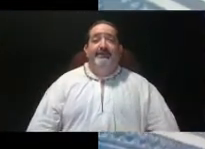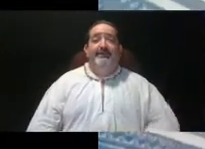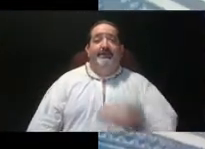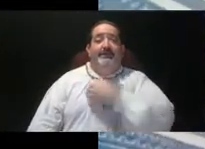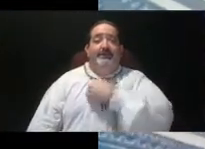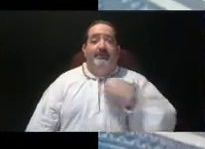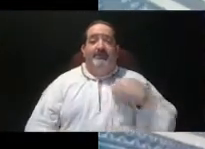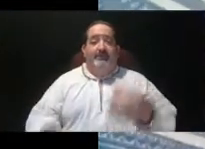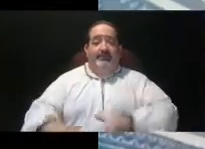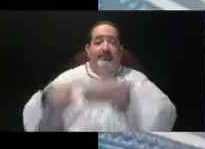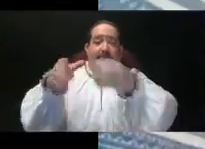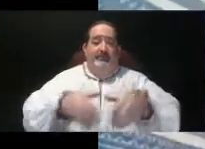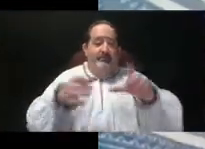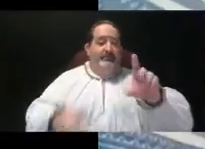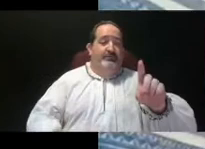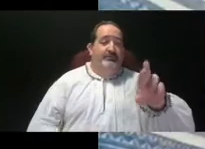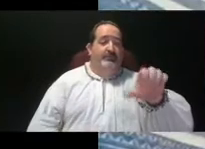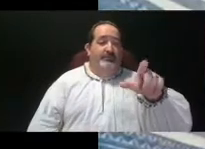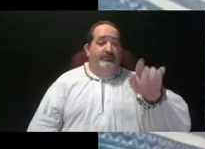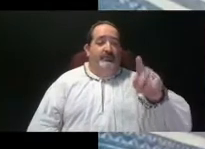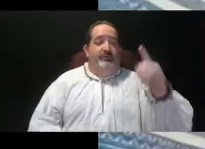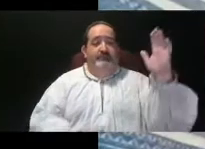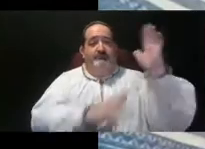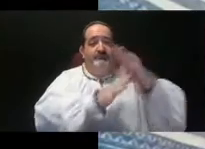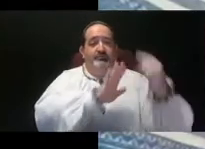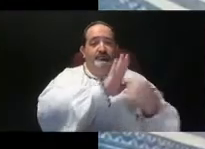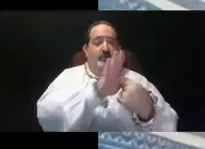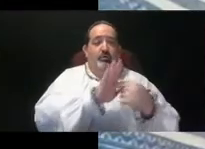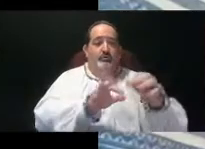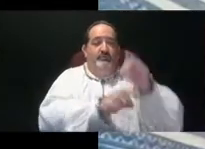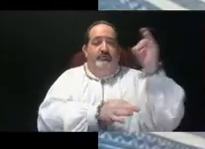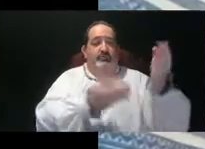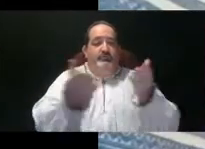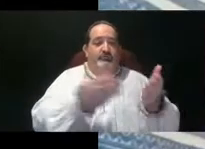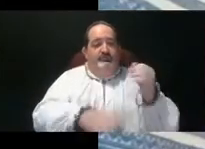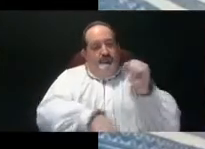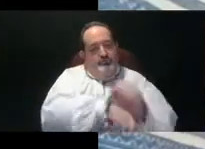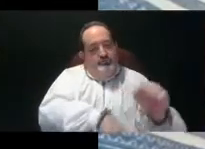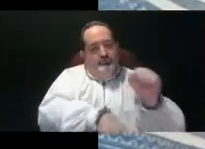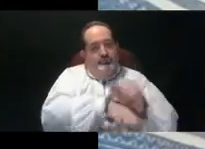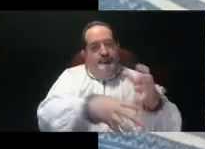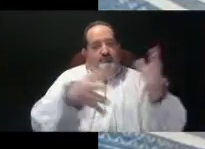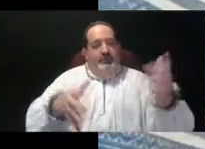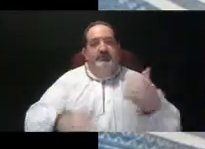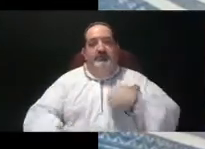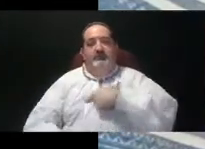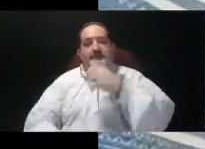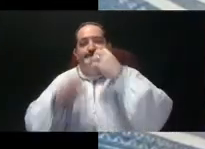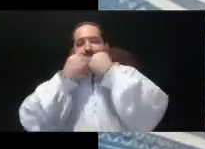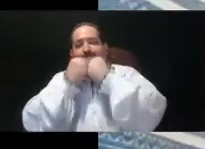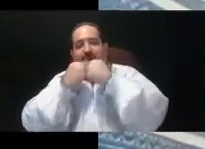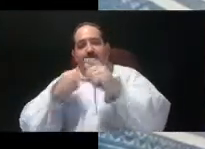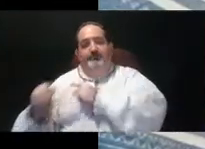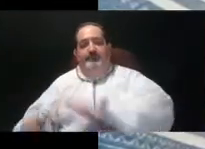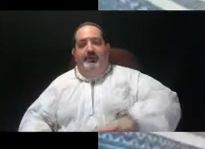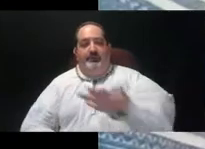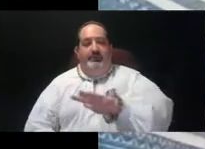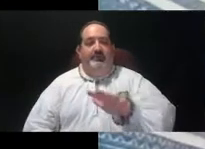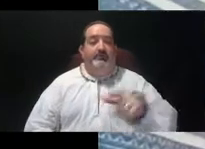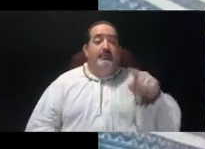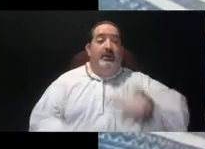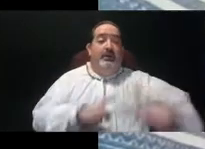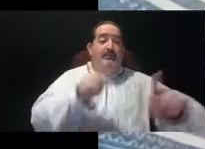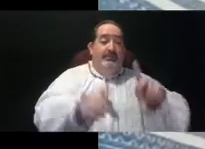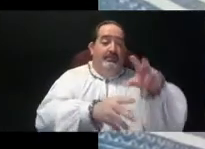Companions of the Tower of Dreiburgen exemplify the spirit of service and hard work so prized by our barony. There are those within the